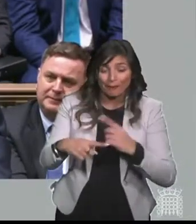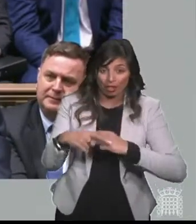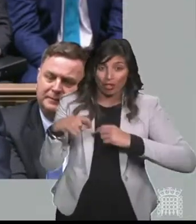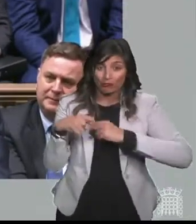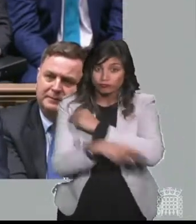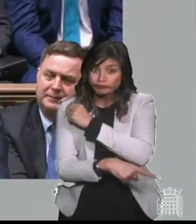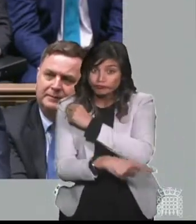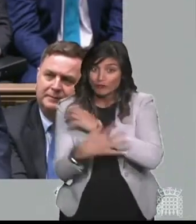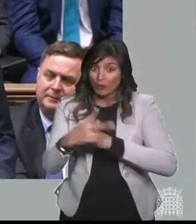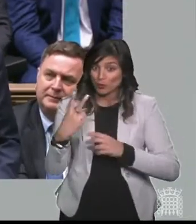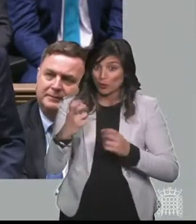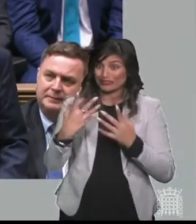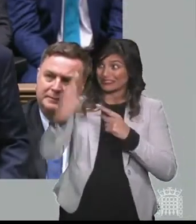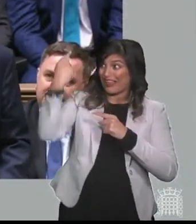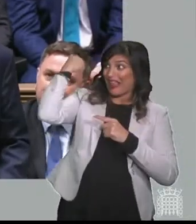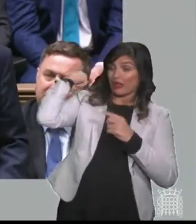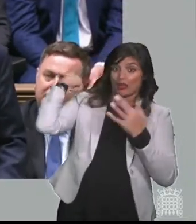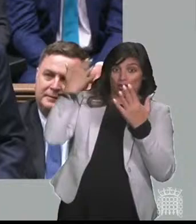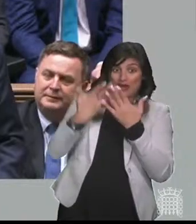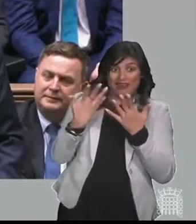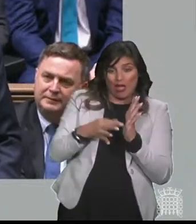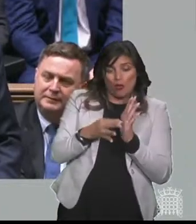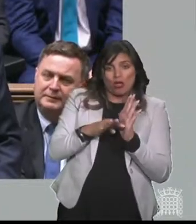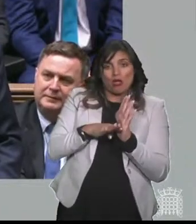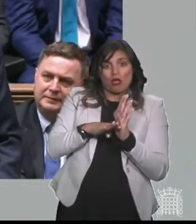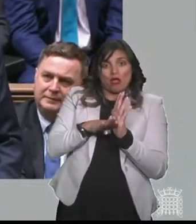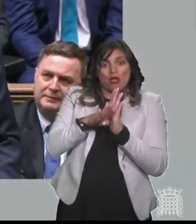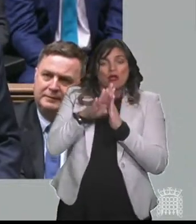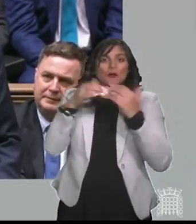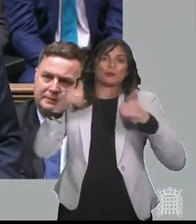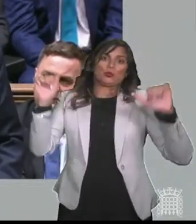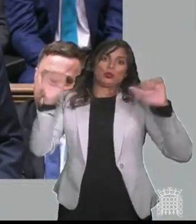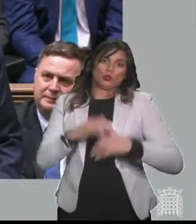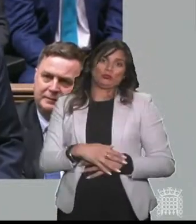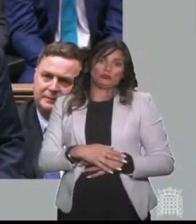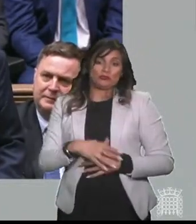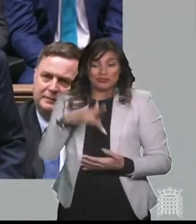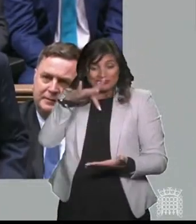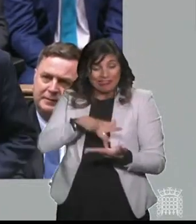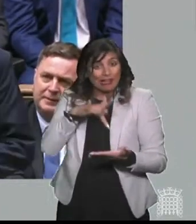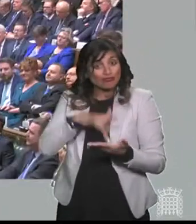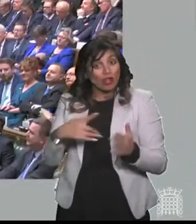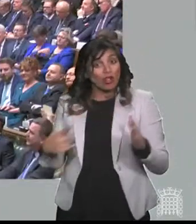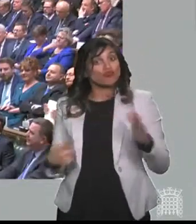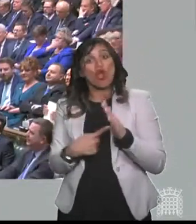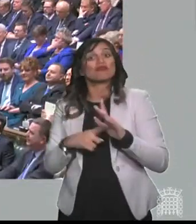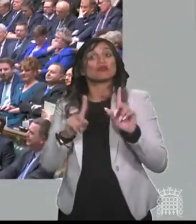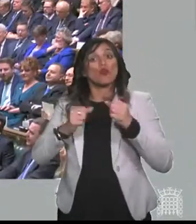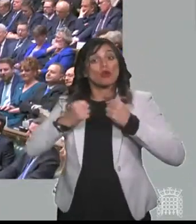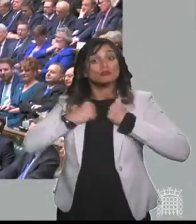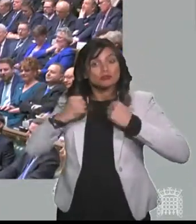since 2010, because a central part of our plan for growth is to make work pay.